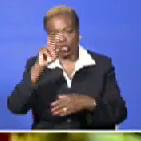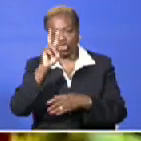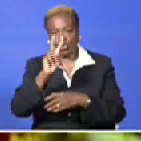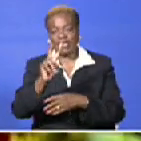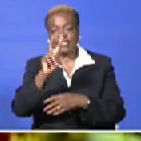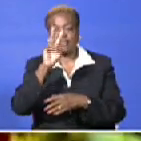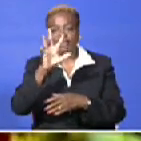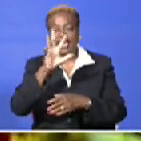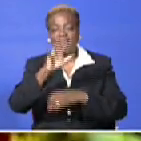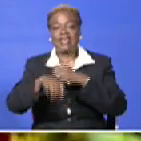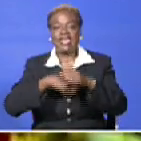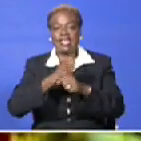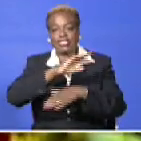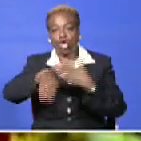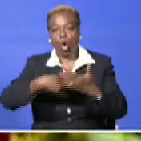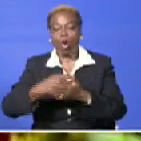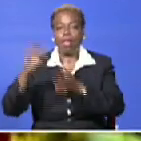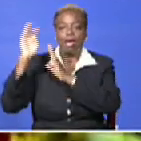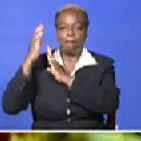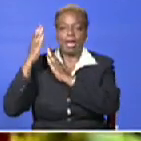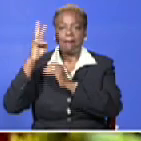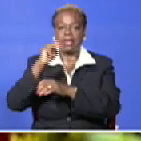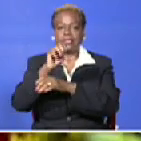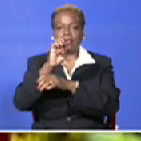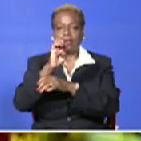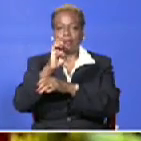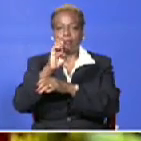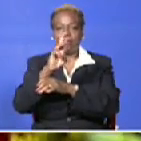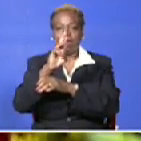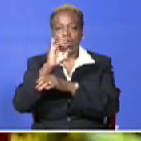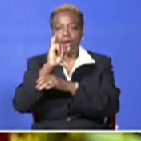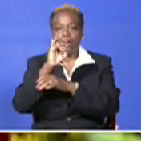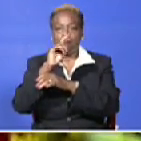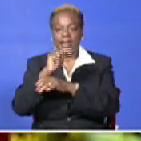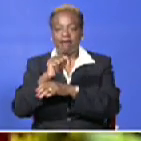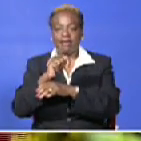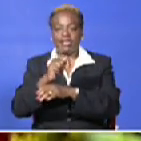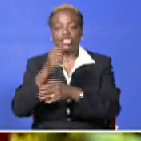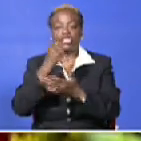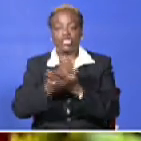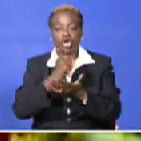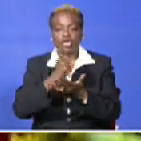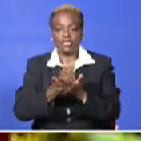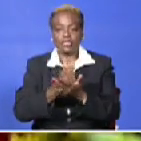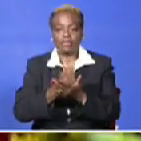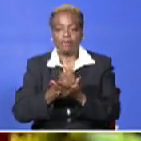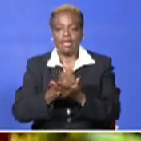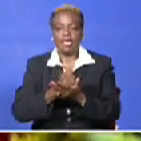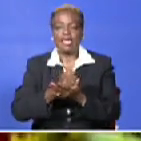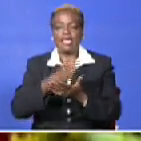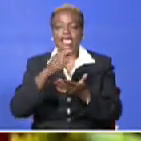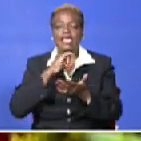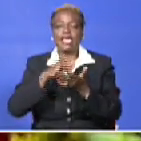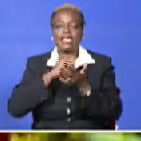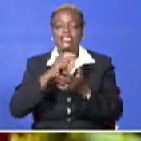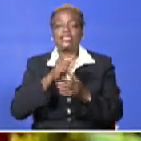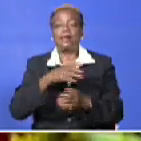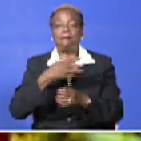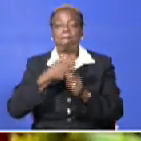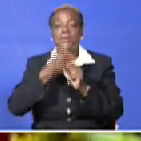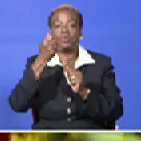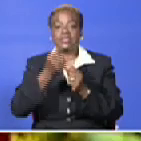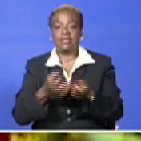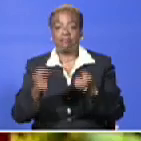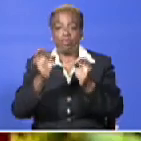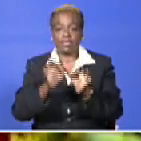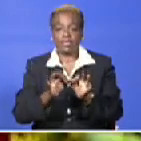years, this All Bahamas Merit Scholarship. And it is the most coveted scholarship award in the Commonwealth of the Bahamas